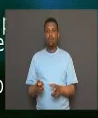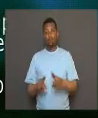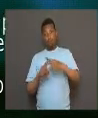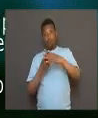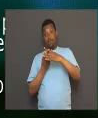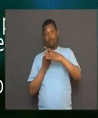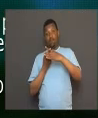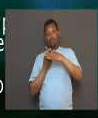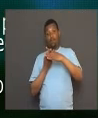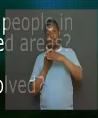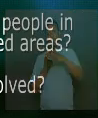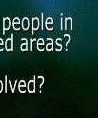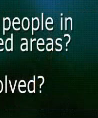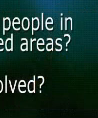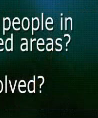Begin.